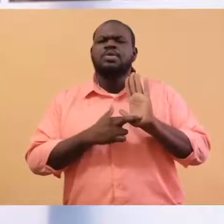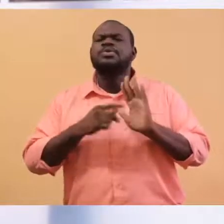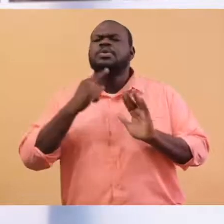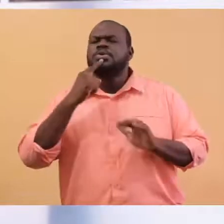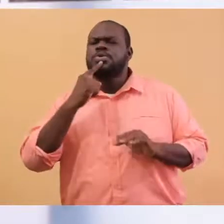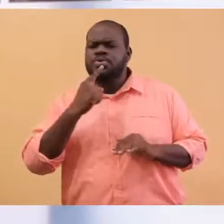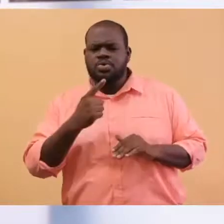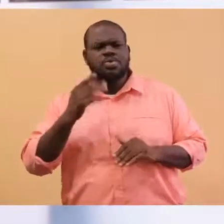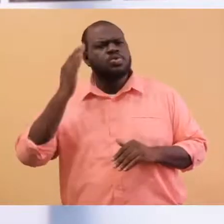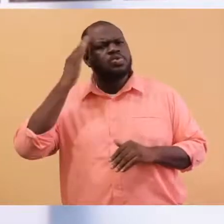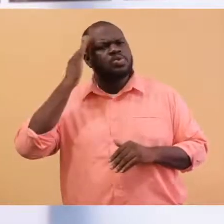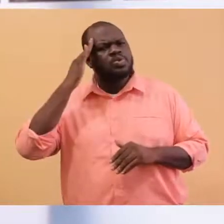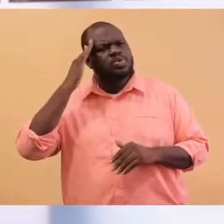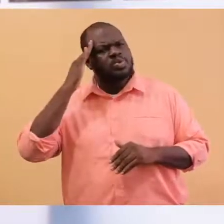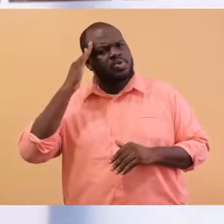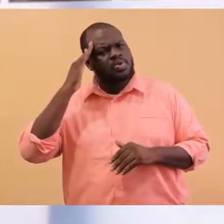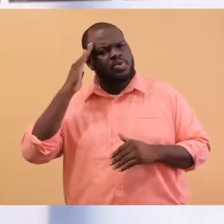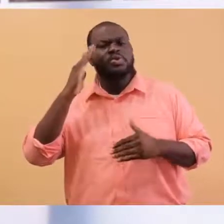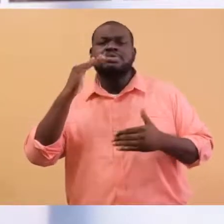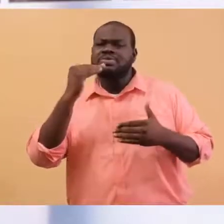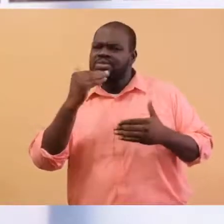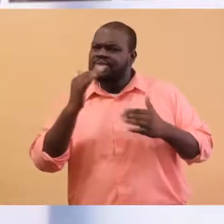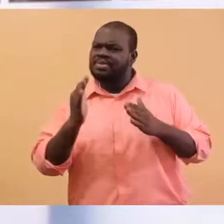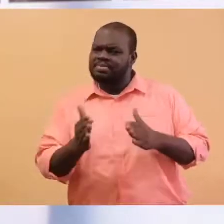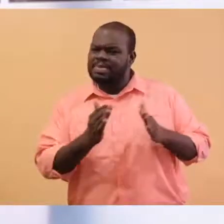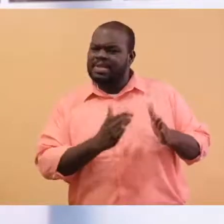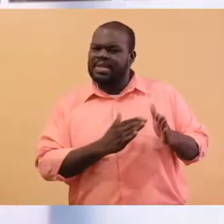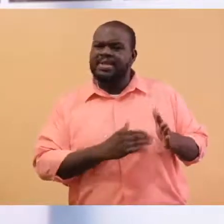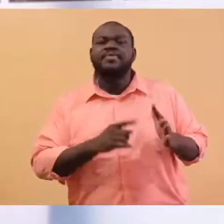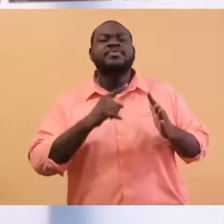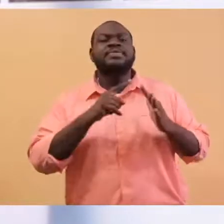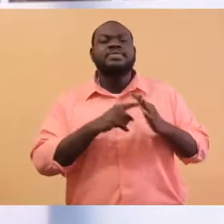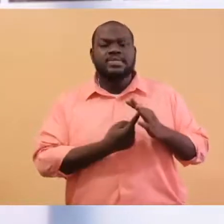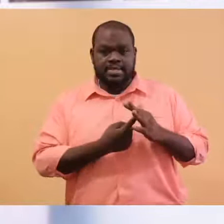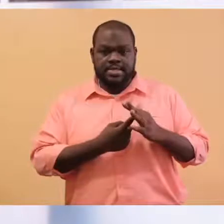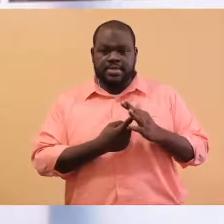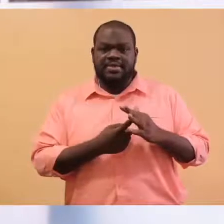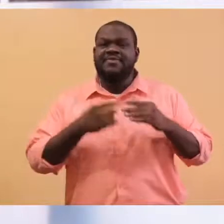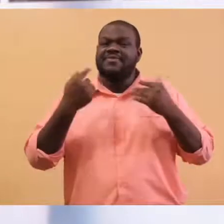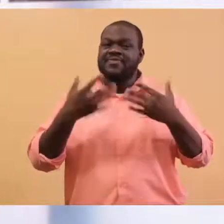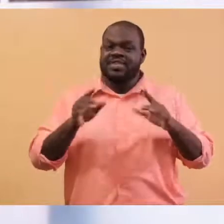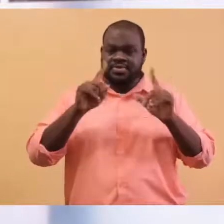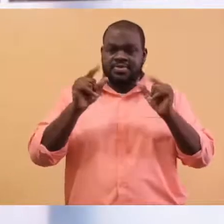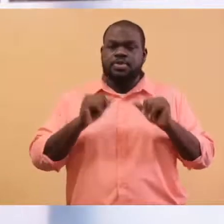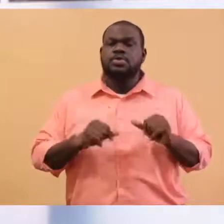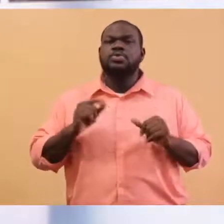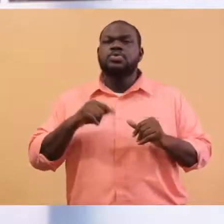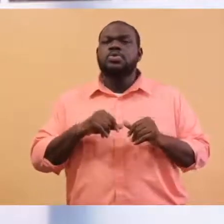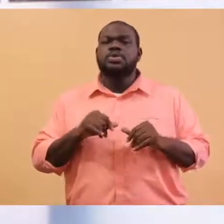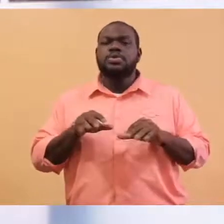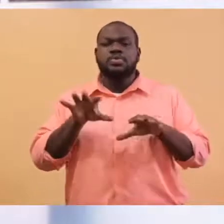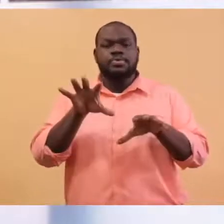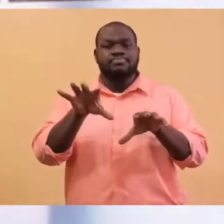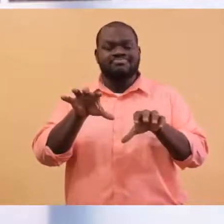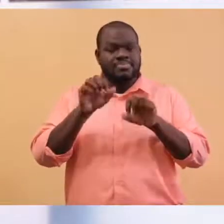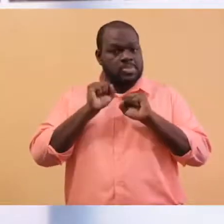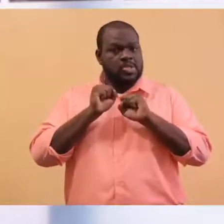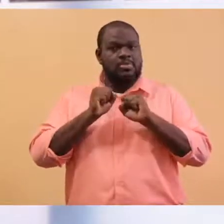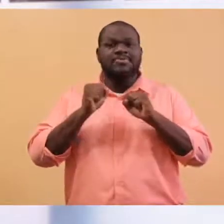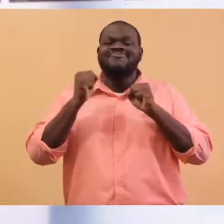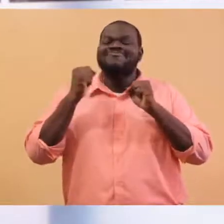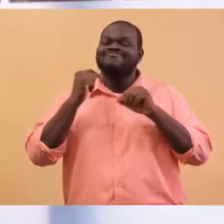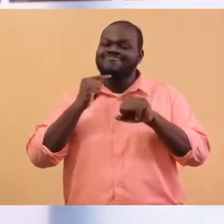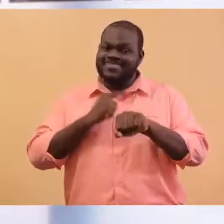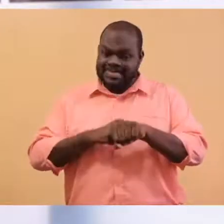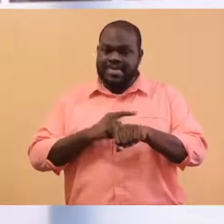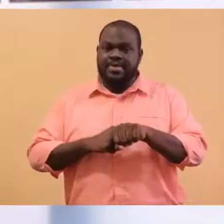fait with the schedule for the start and end of exams so that you pick them up promptly. Fellow Guyanese, I challenge